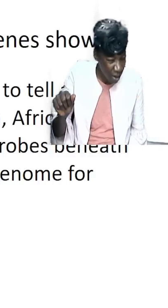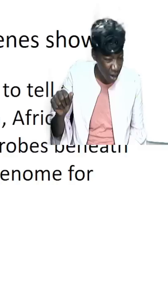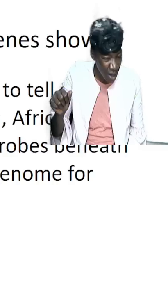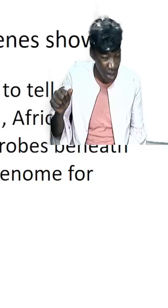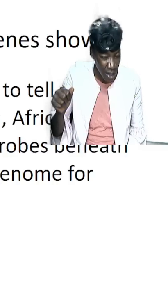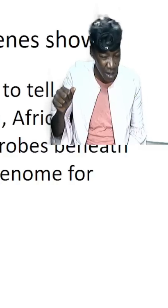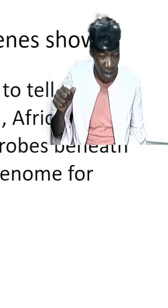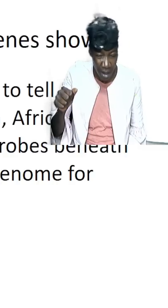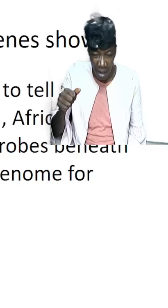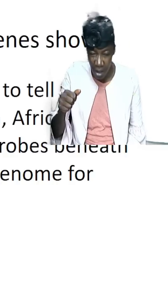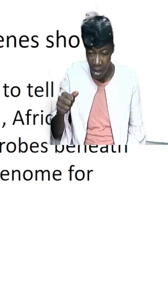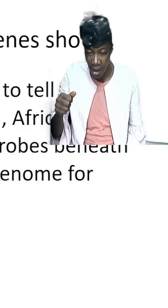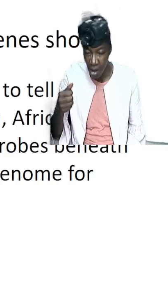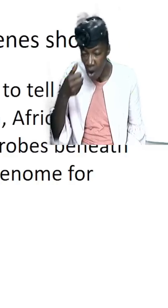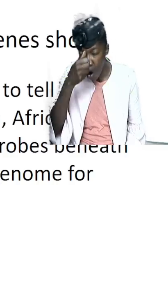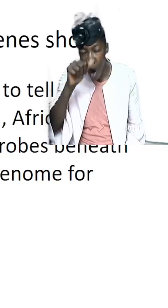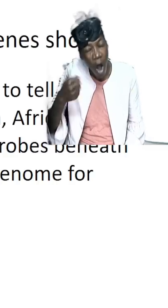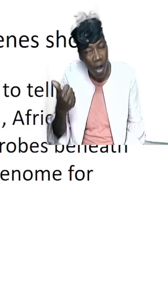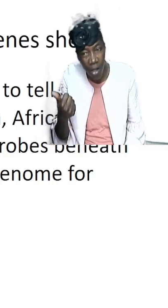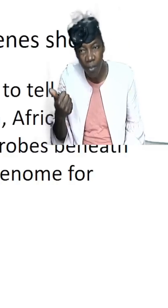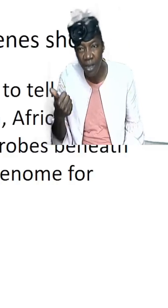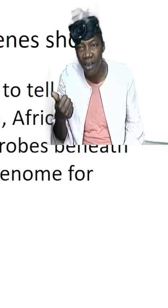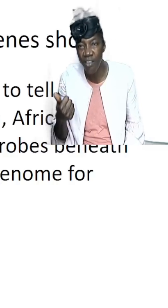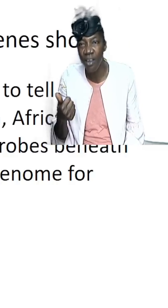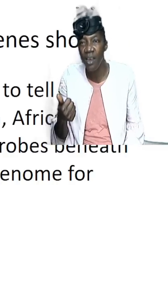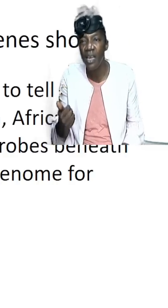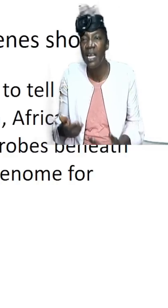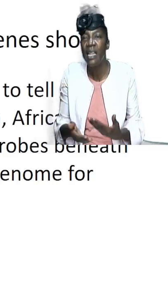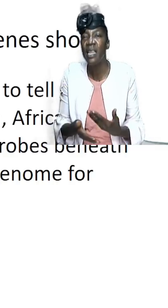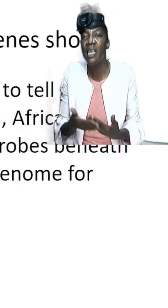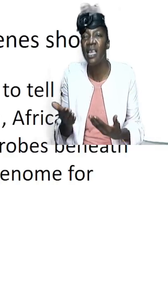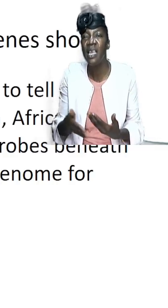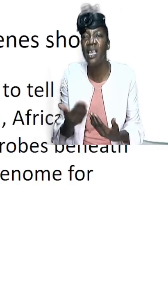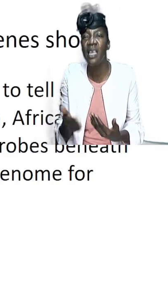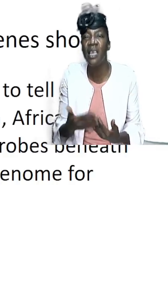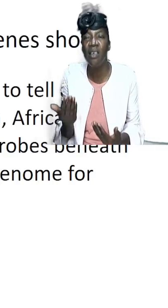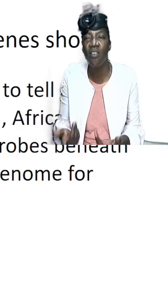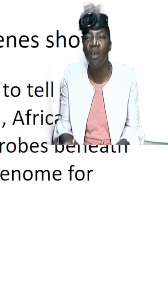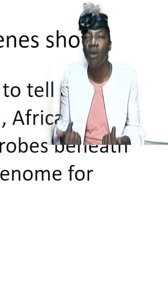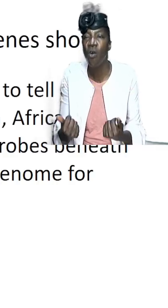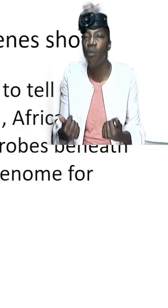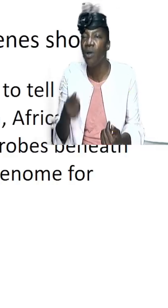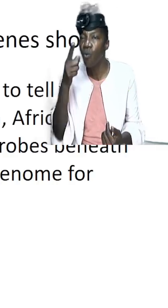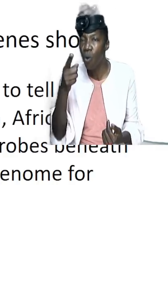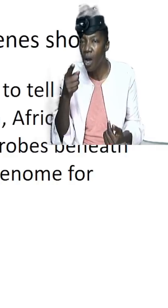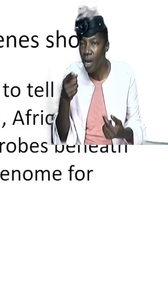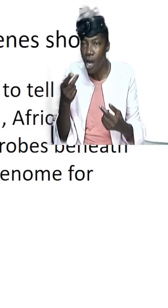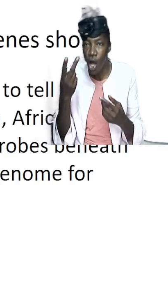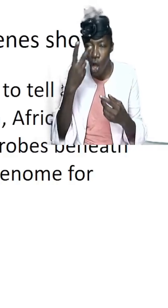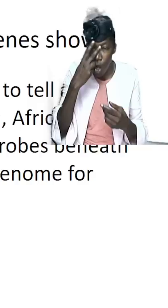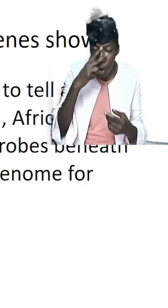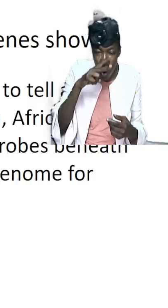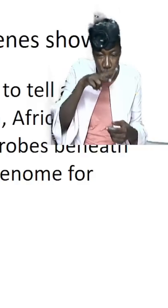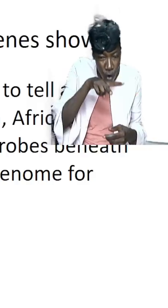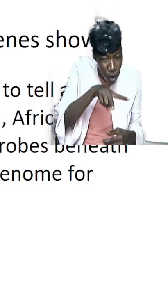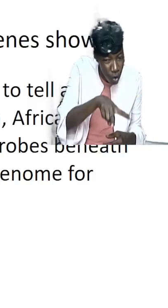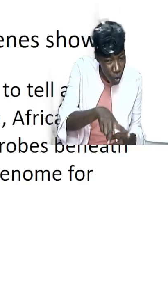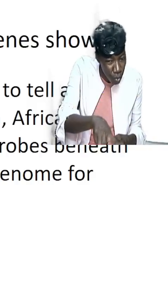the ease dissolves when one probes beneath the surface or beneath